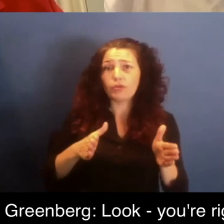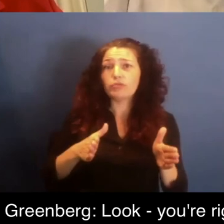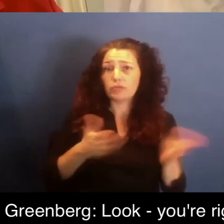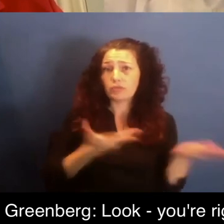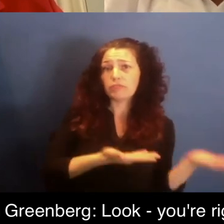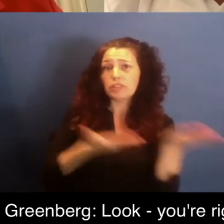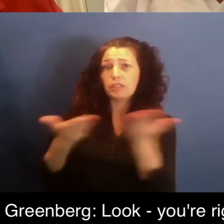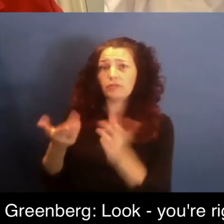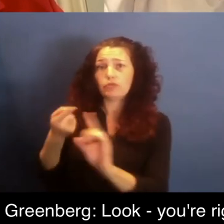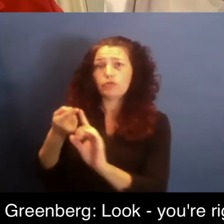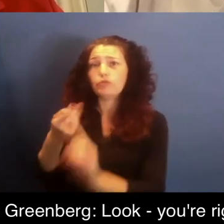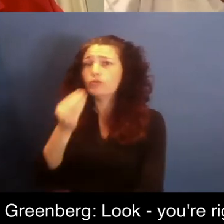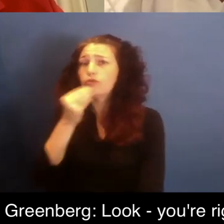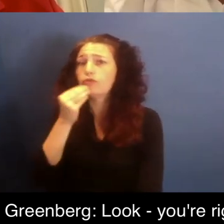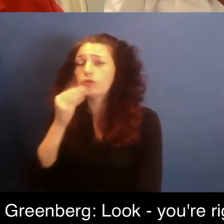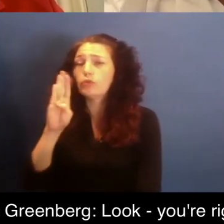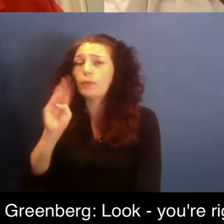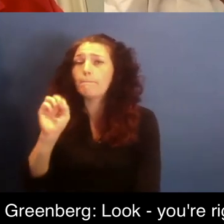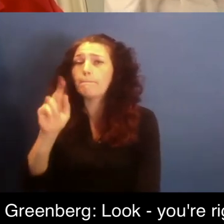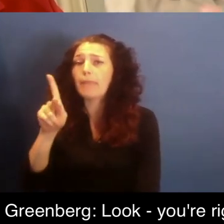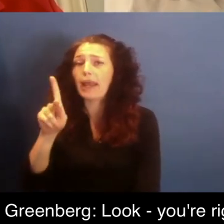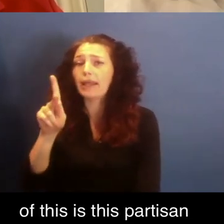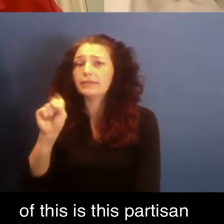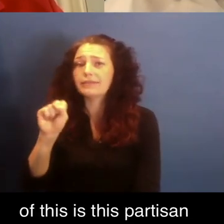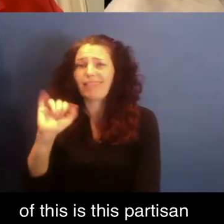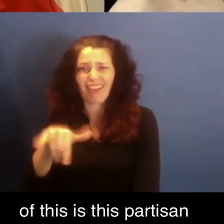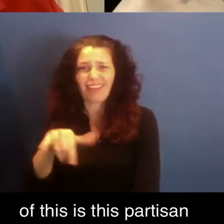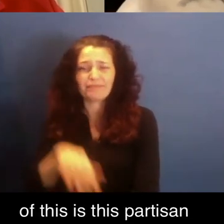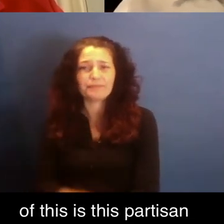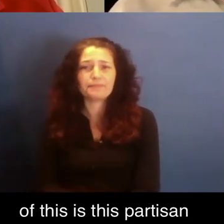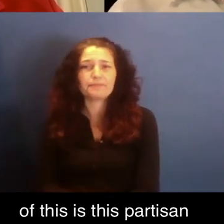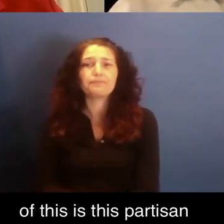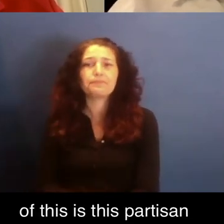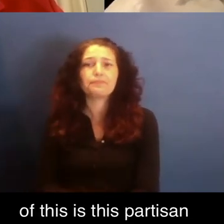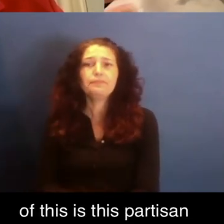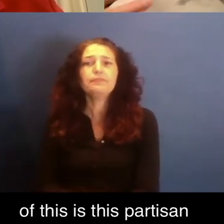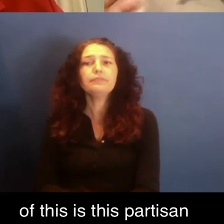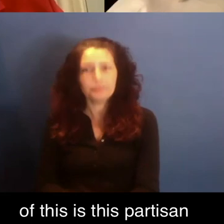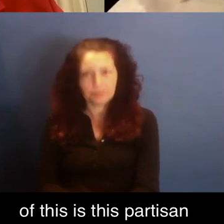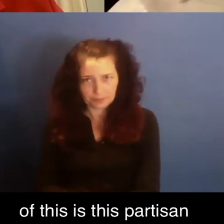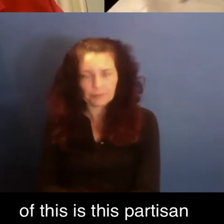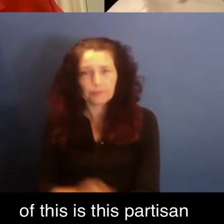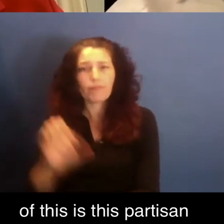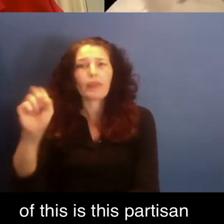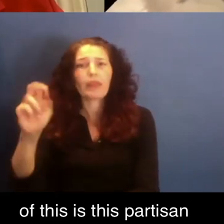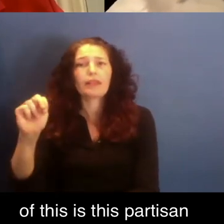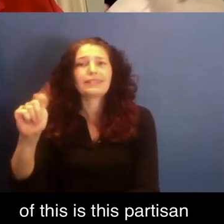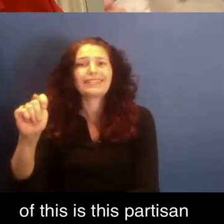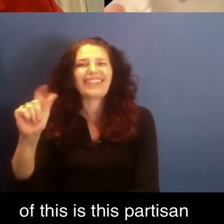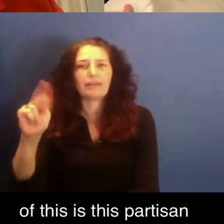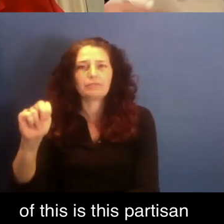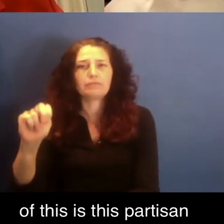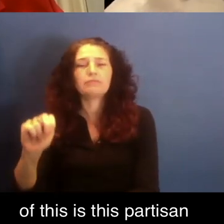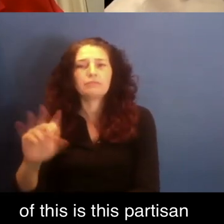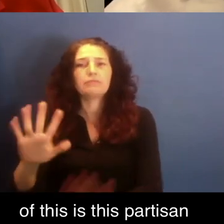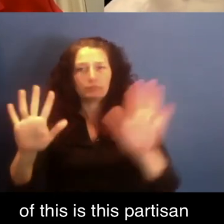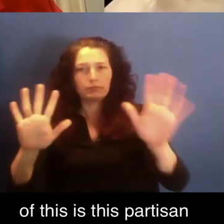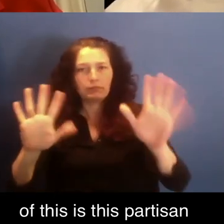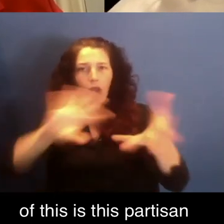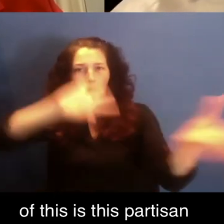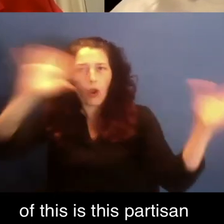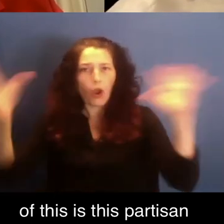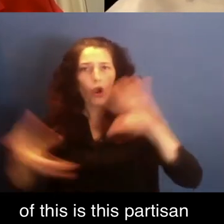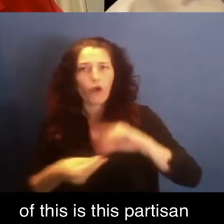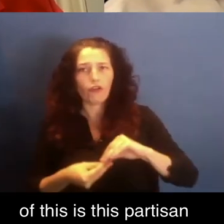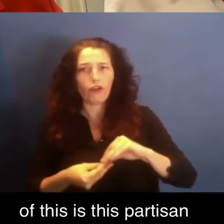you're right. You're, look, you're right. The emphasis, because the overall narrative of this is this, this, this partisan polarization